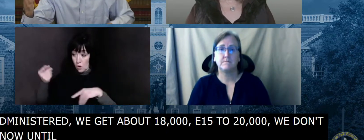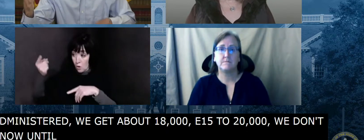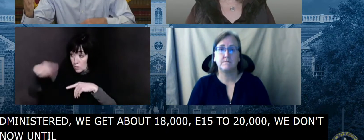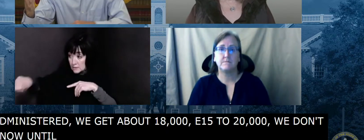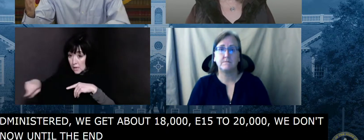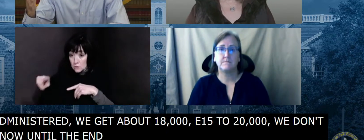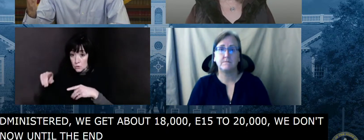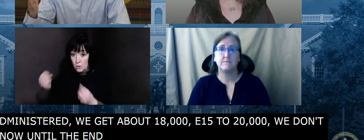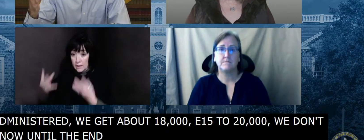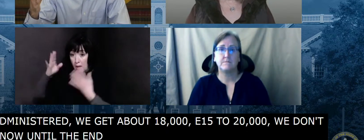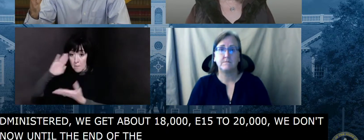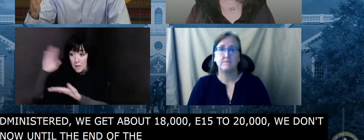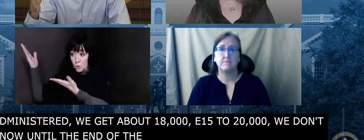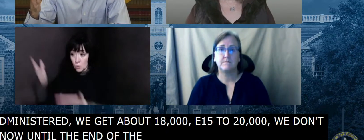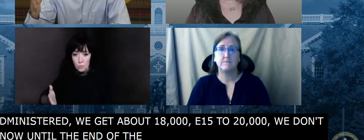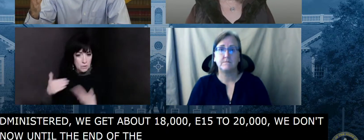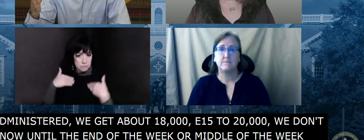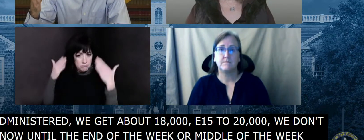very hard to